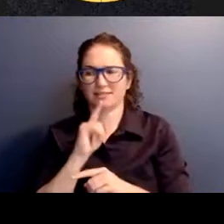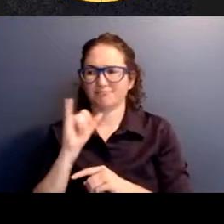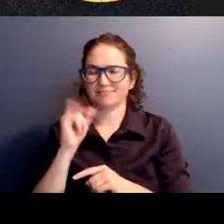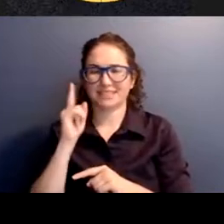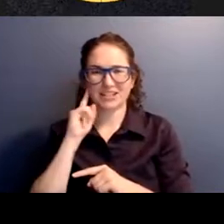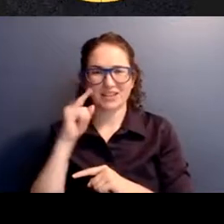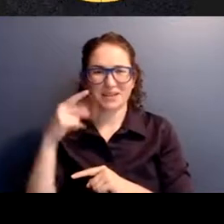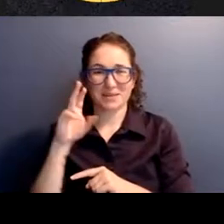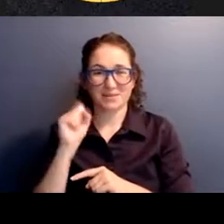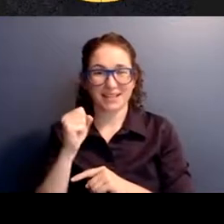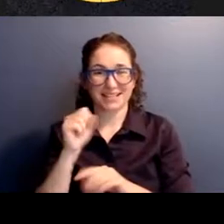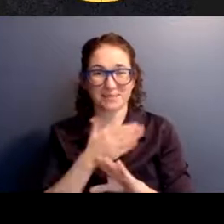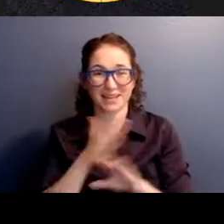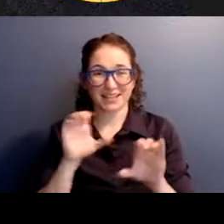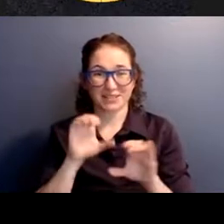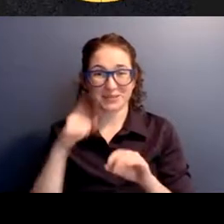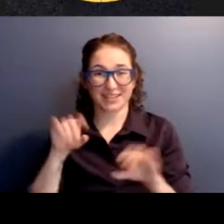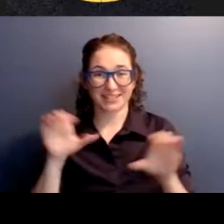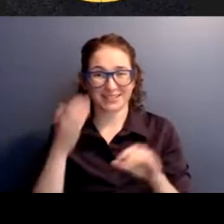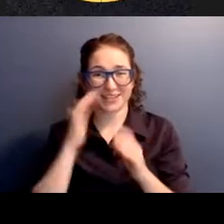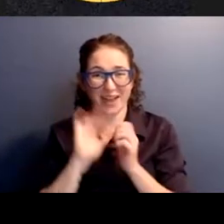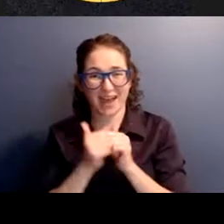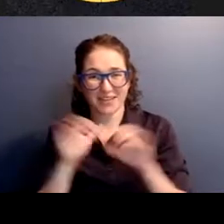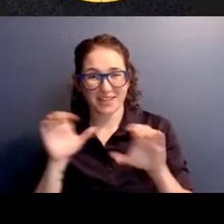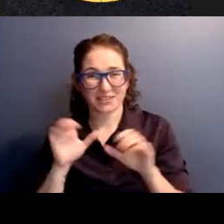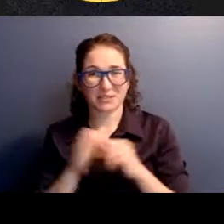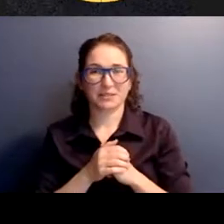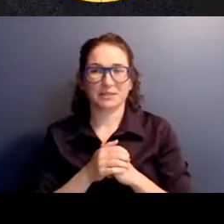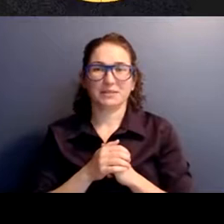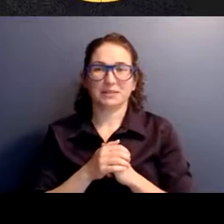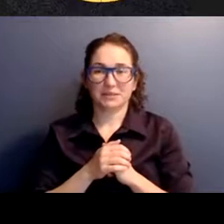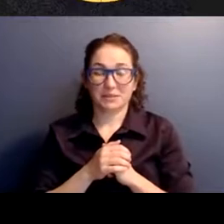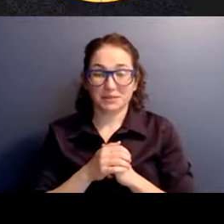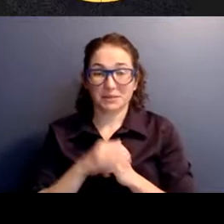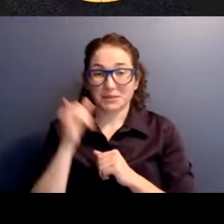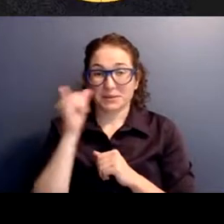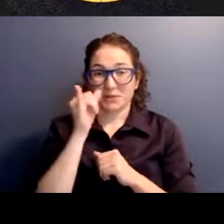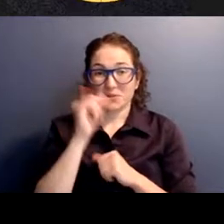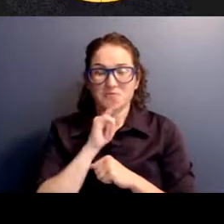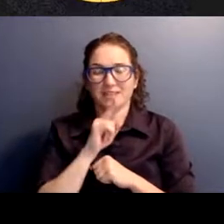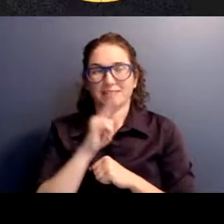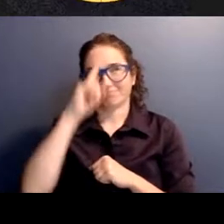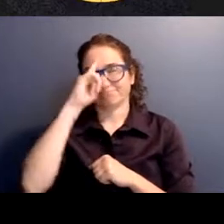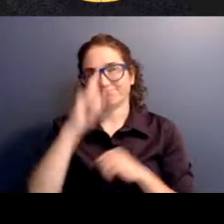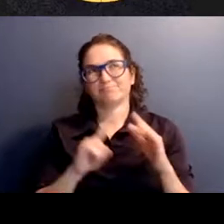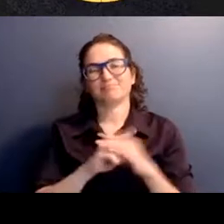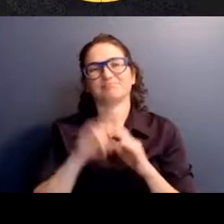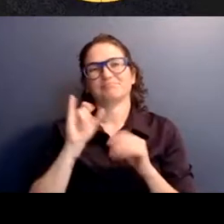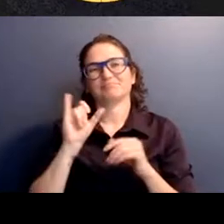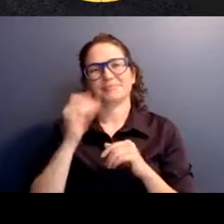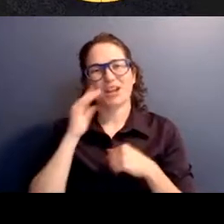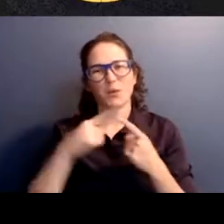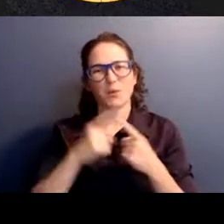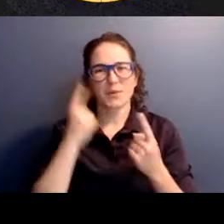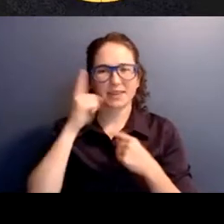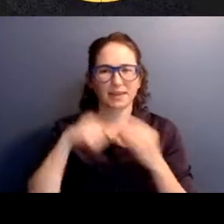Preservation Band do what they do, how they do what they do, just brought to mind that, you know, when we're thinking